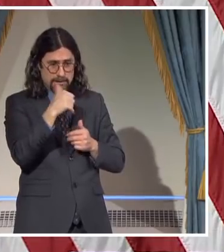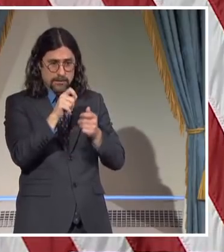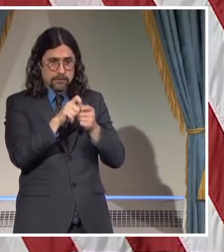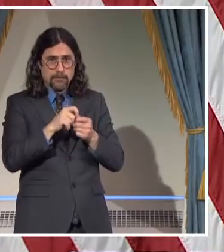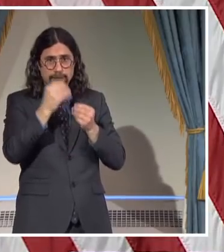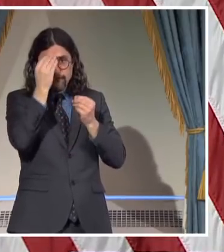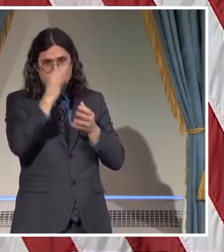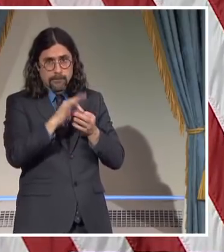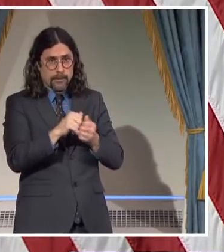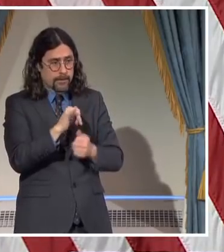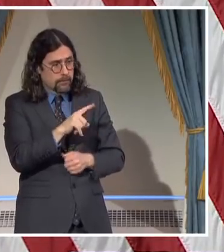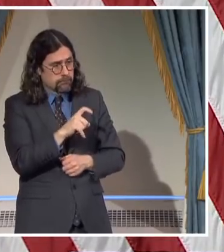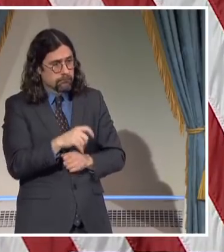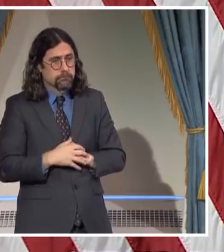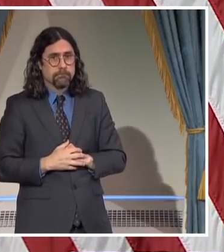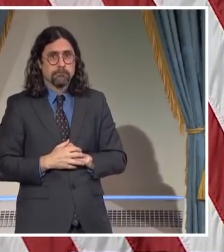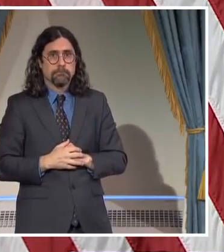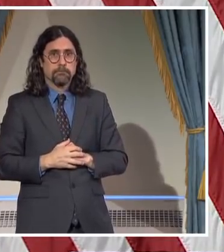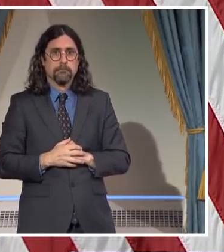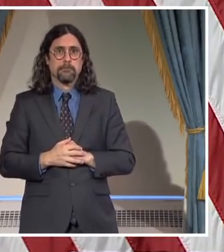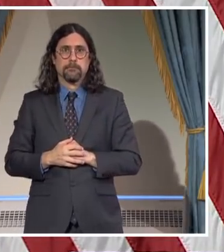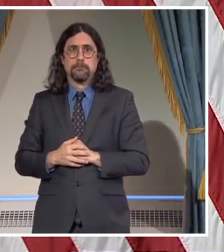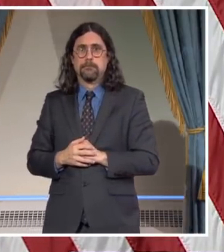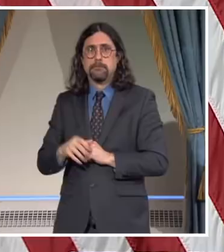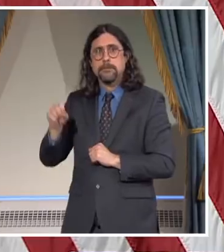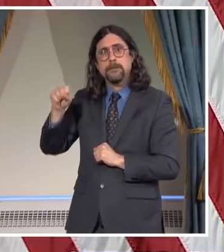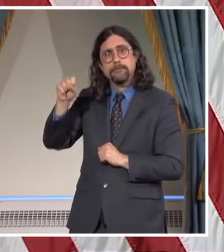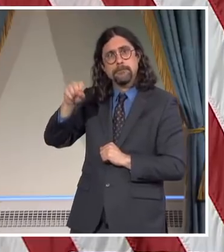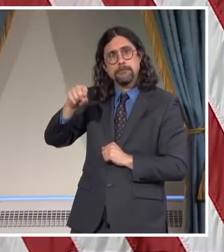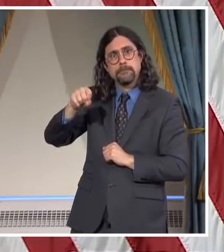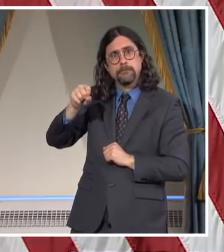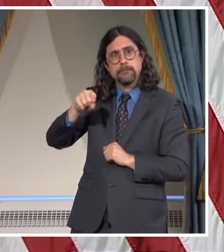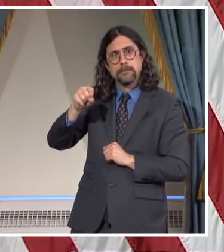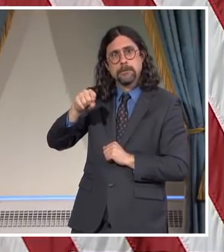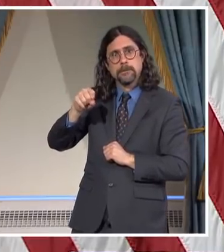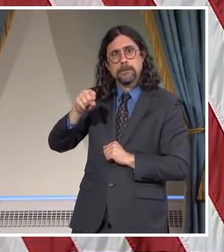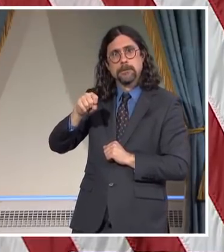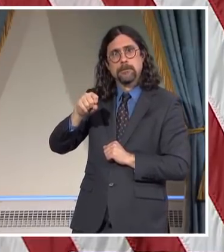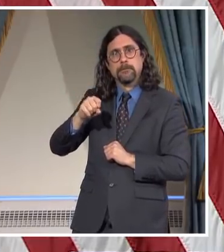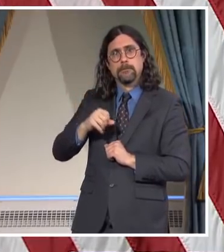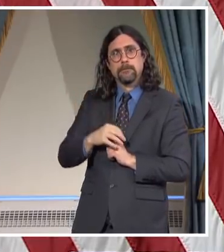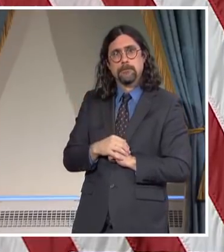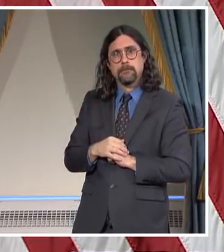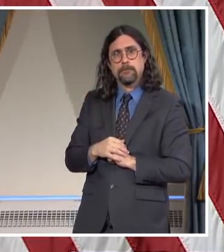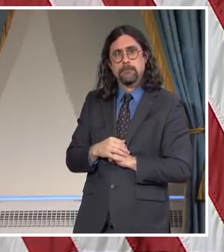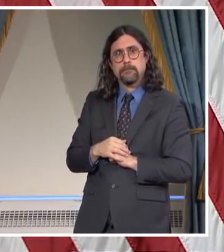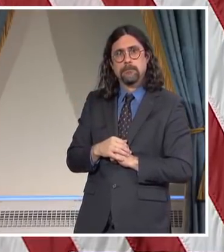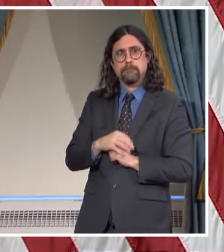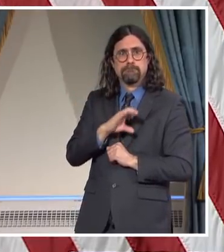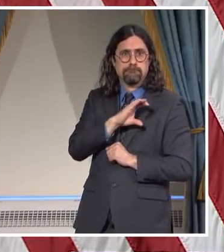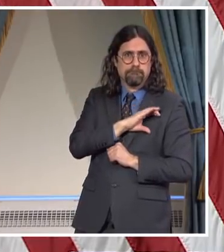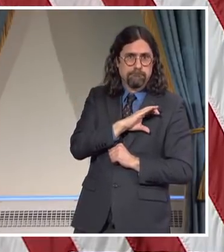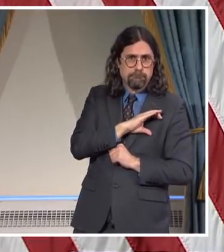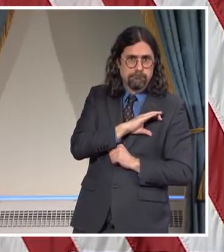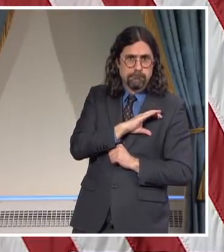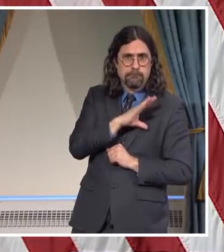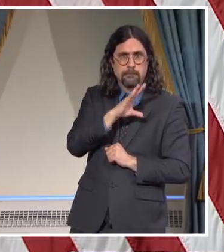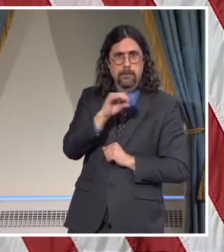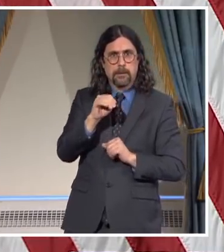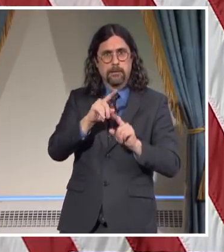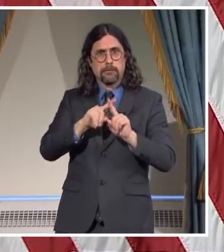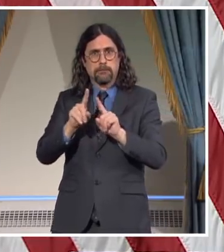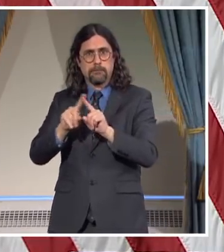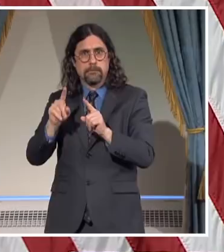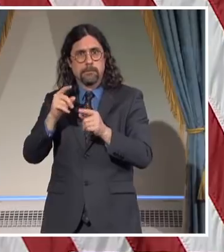are finalizing with NYPD and other city agencies and the council. As we said, it'll be up to 2 sites per